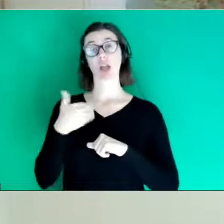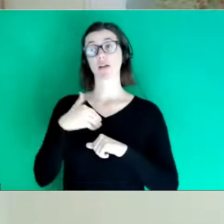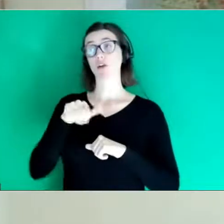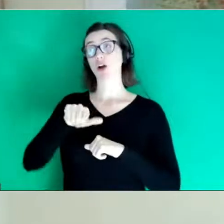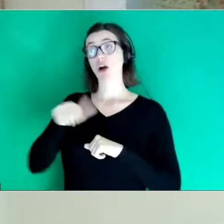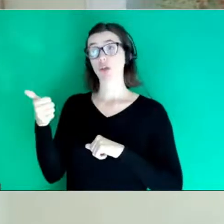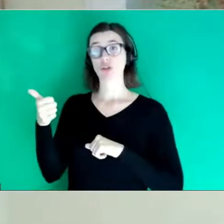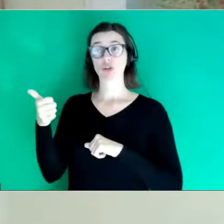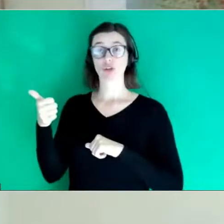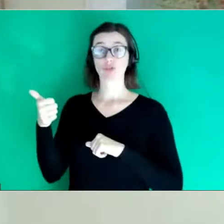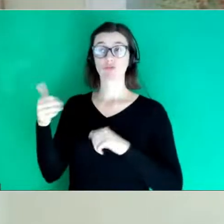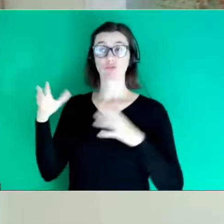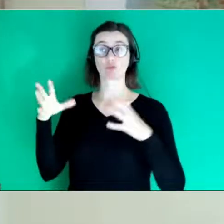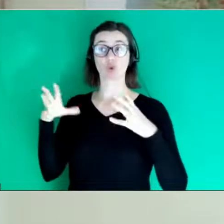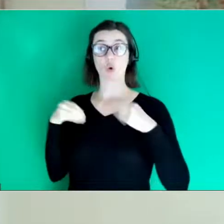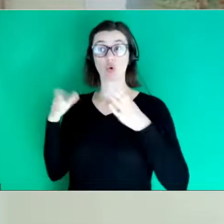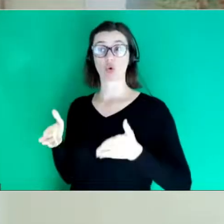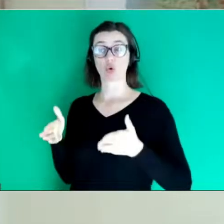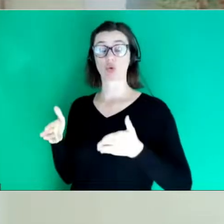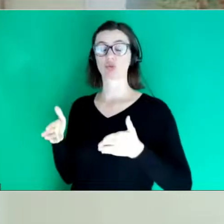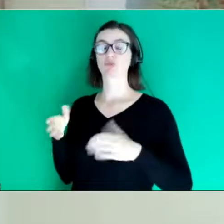will elect to make it a